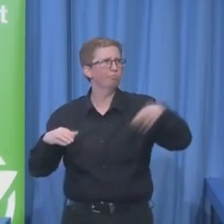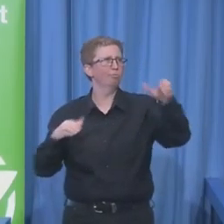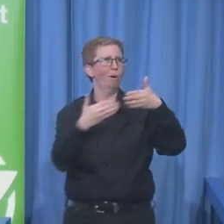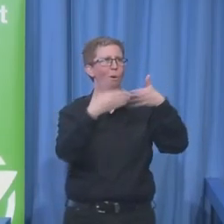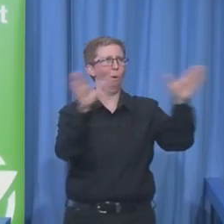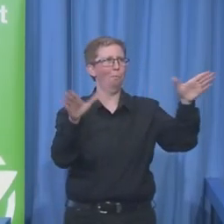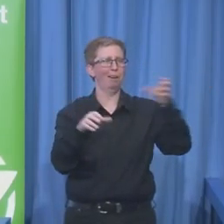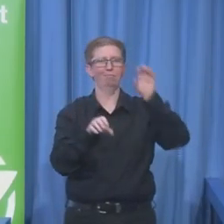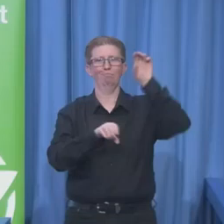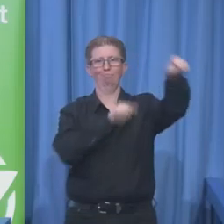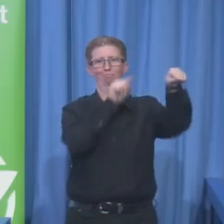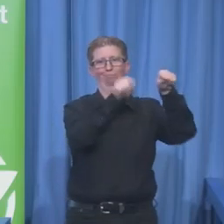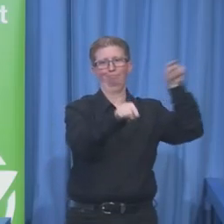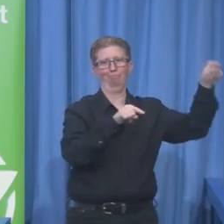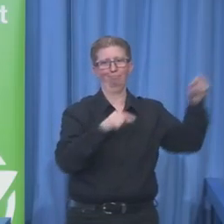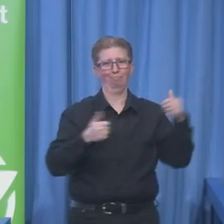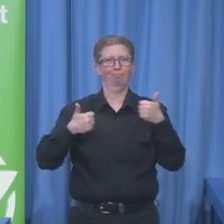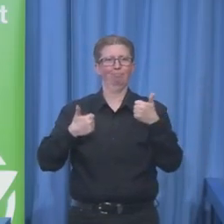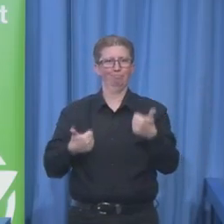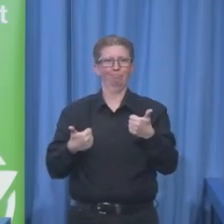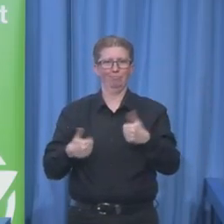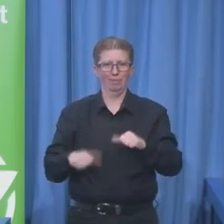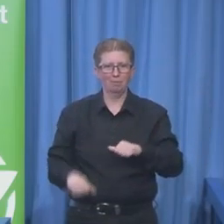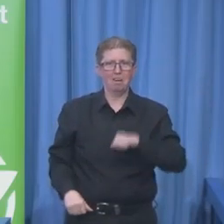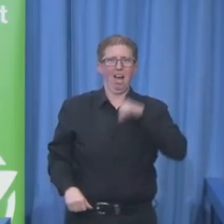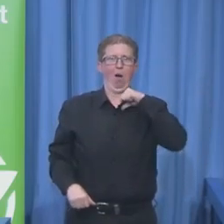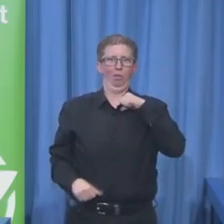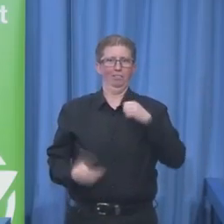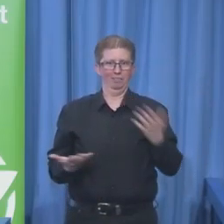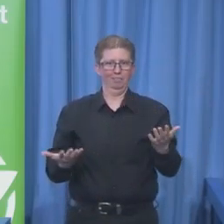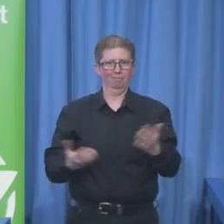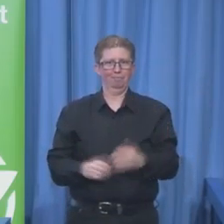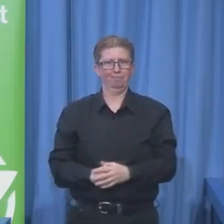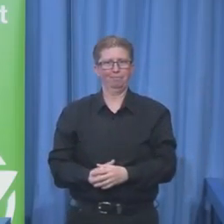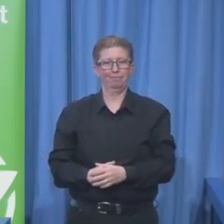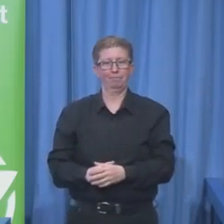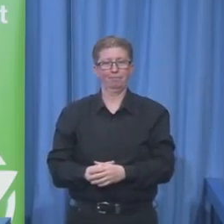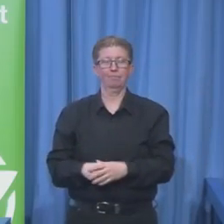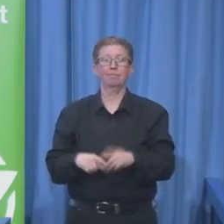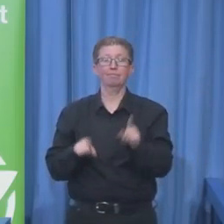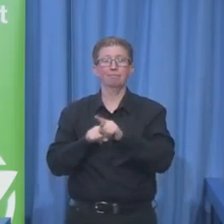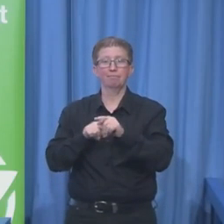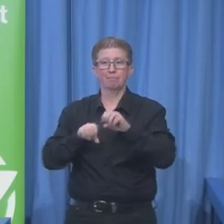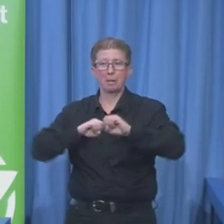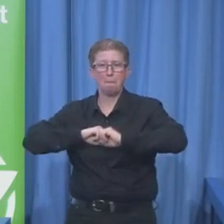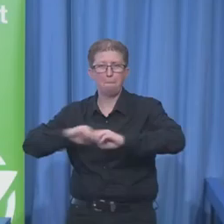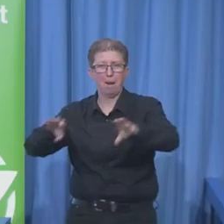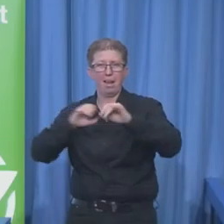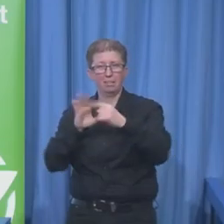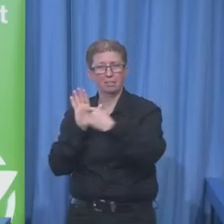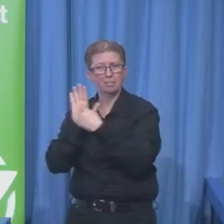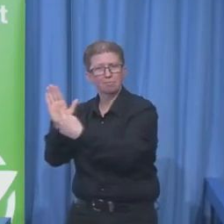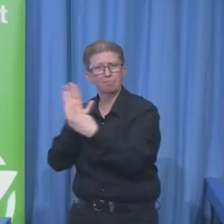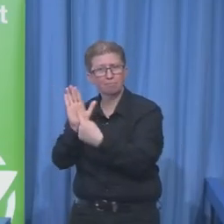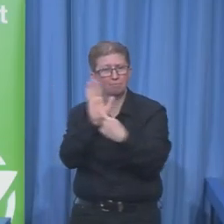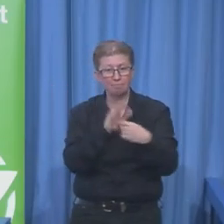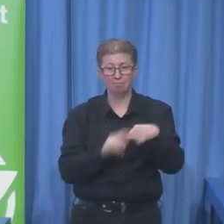companies to cooperate with us and also attracted other service providers to copy the approach.